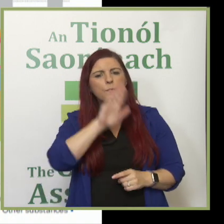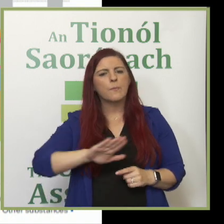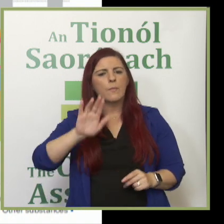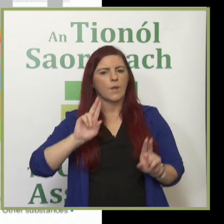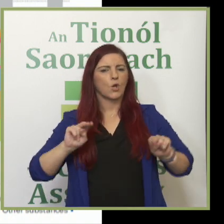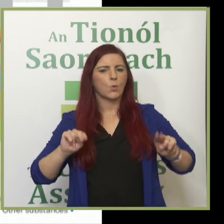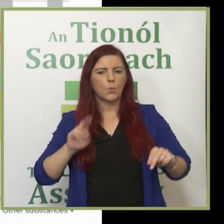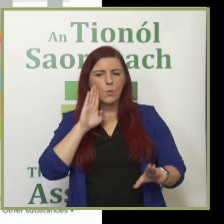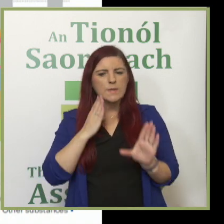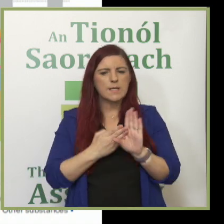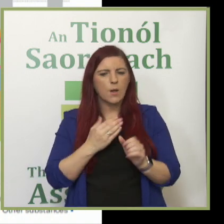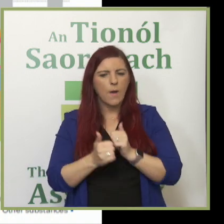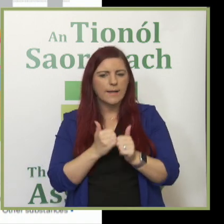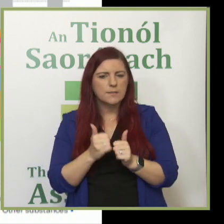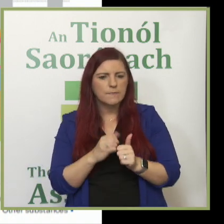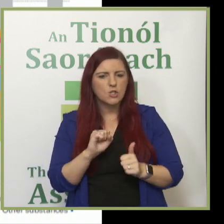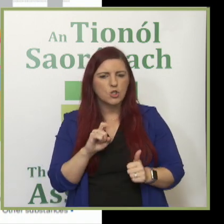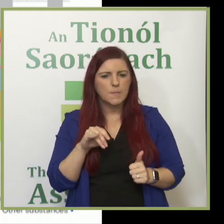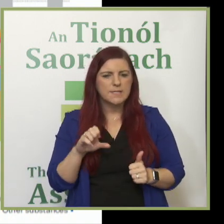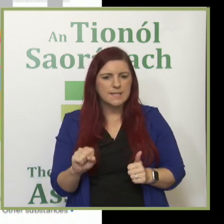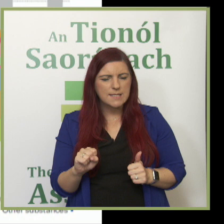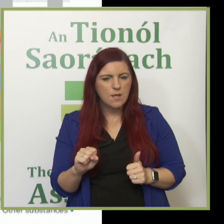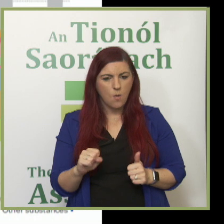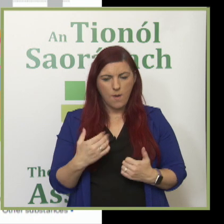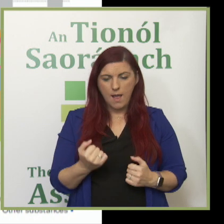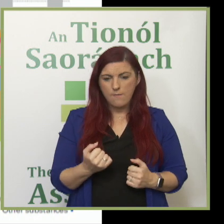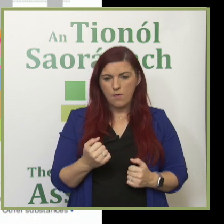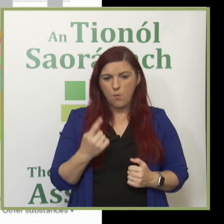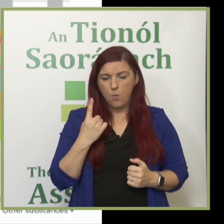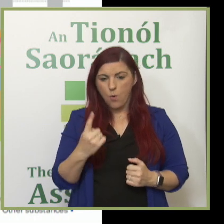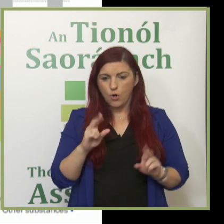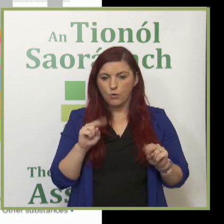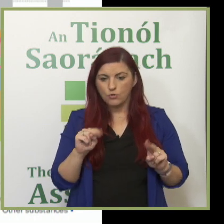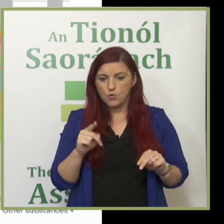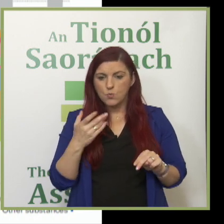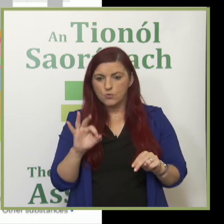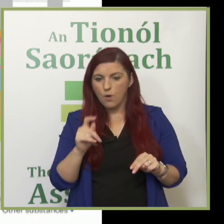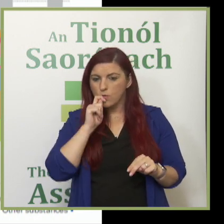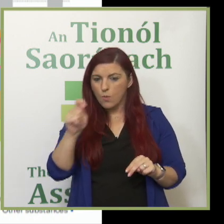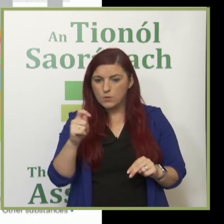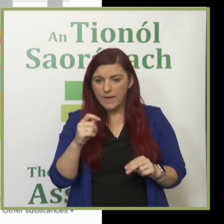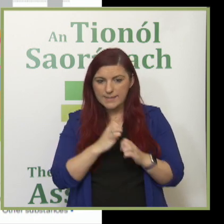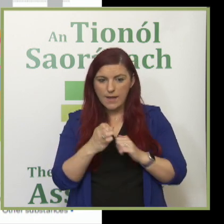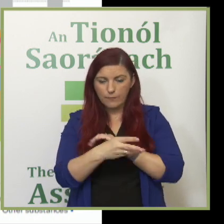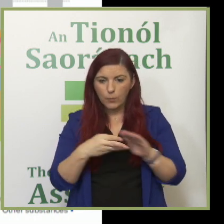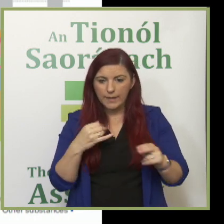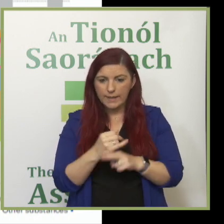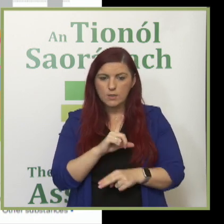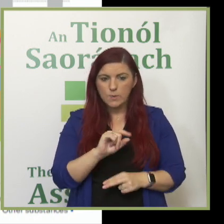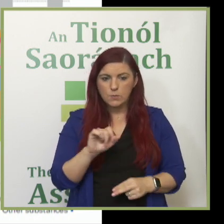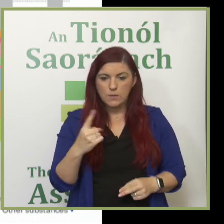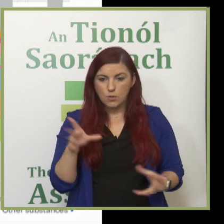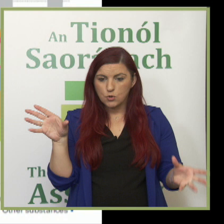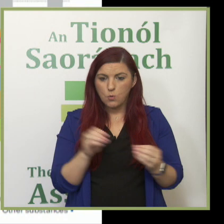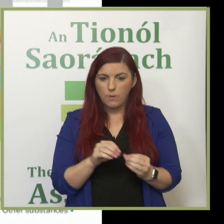psychoactive substances, we had about one new drug notified per week in 2021. 52 overall